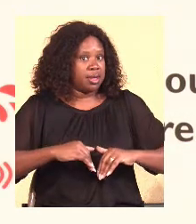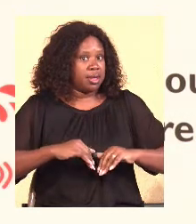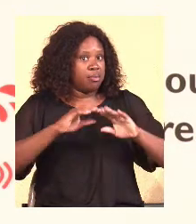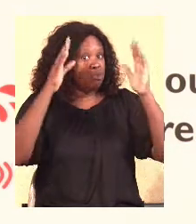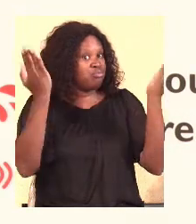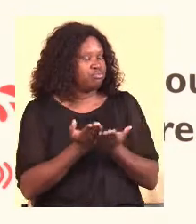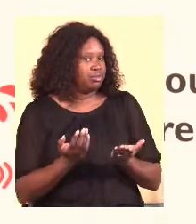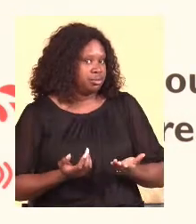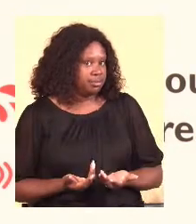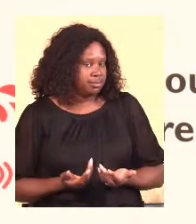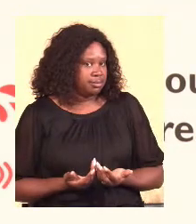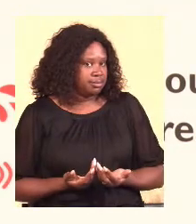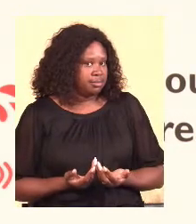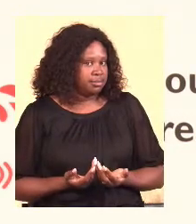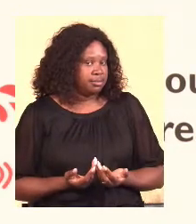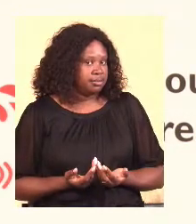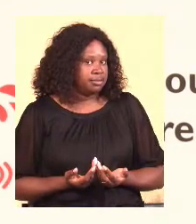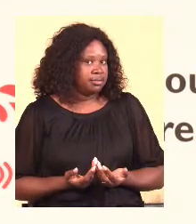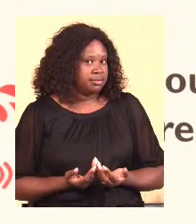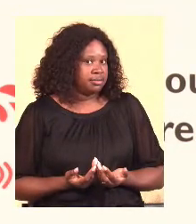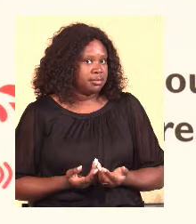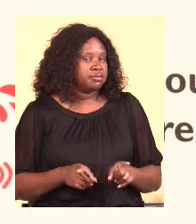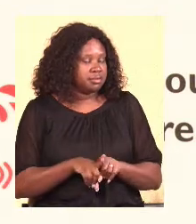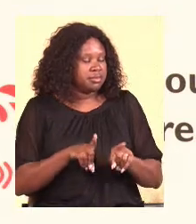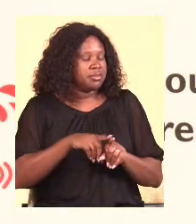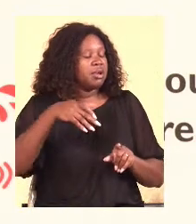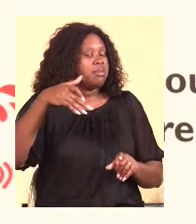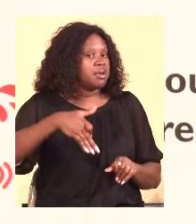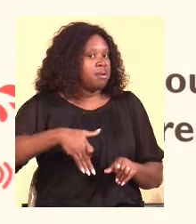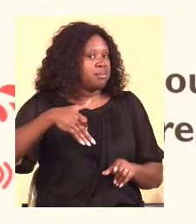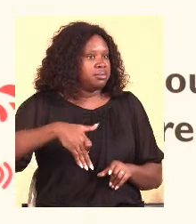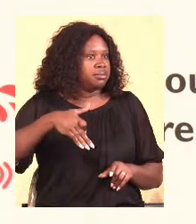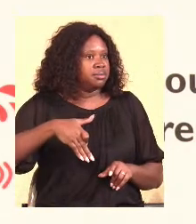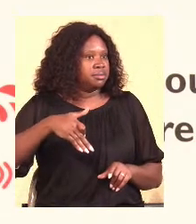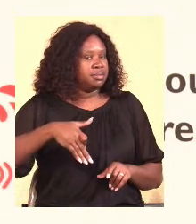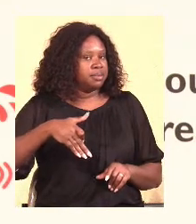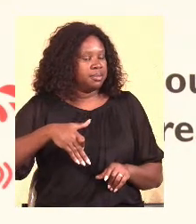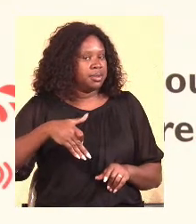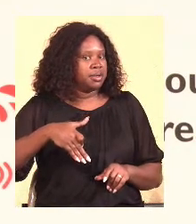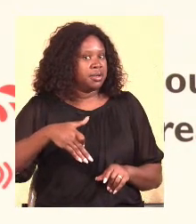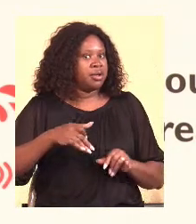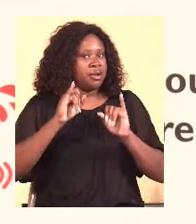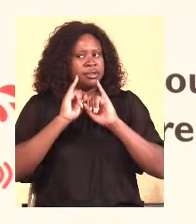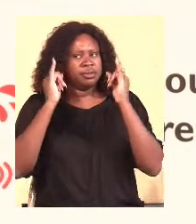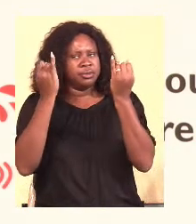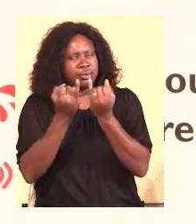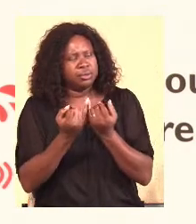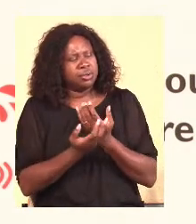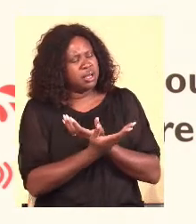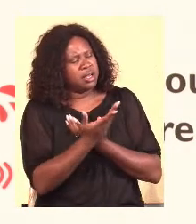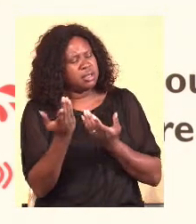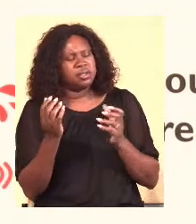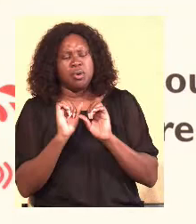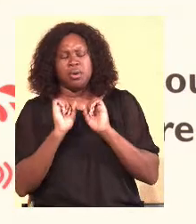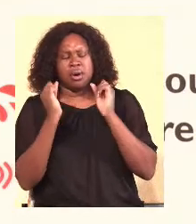globally. And in Namibia, all institutions, all organizations of